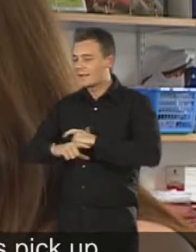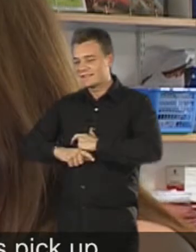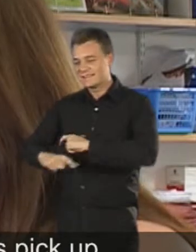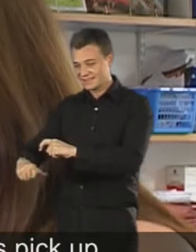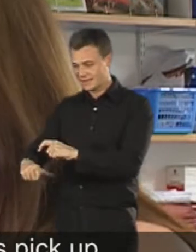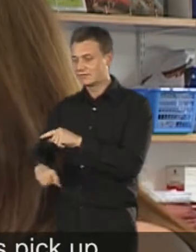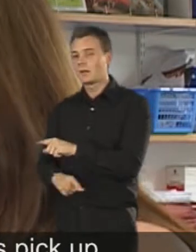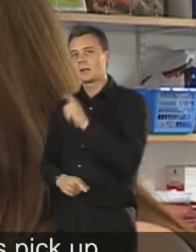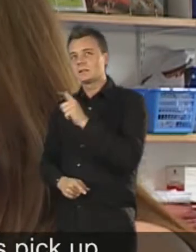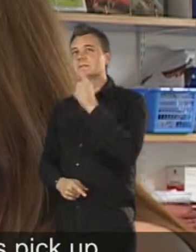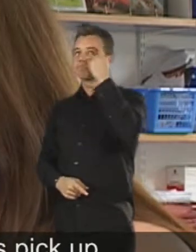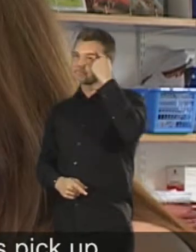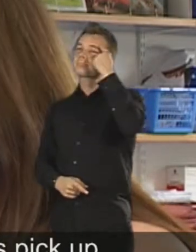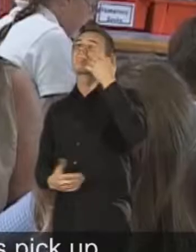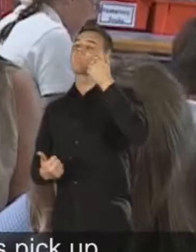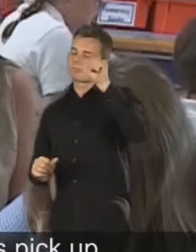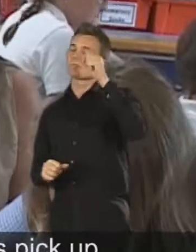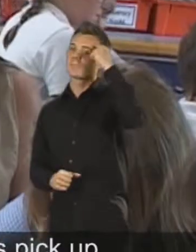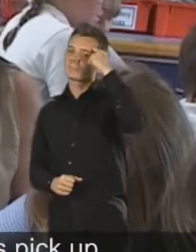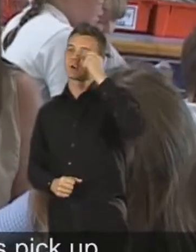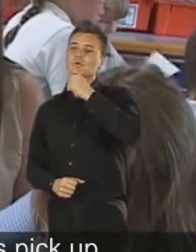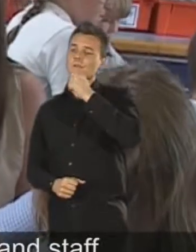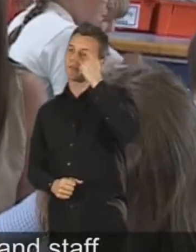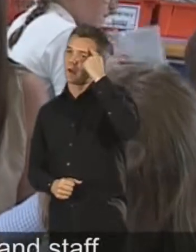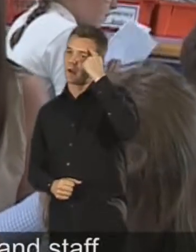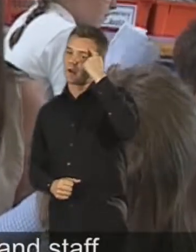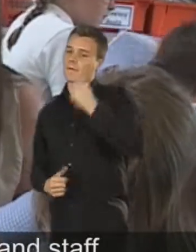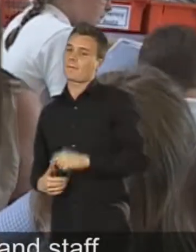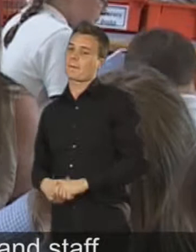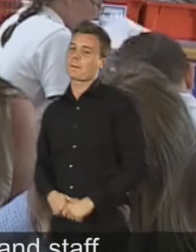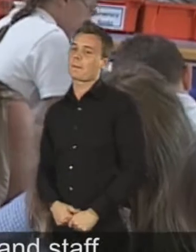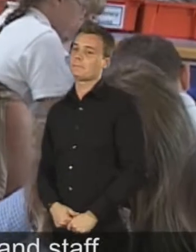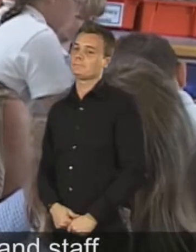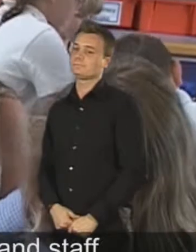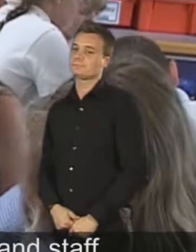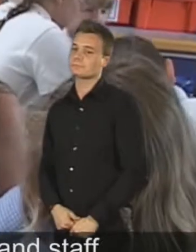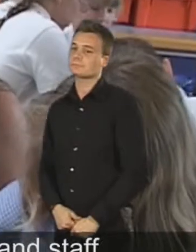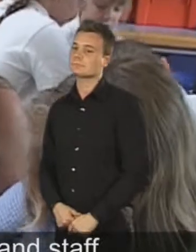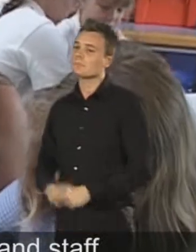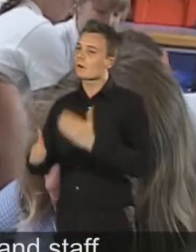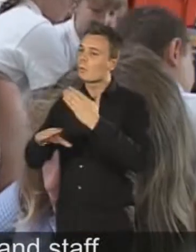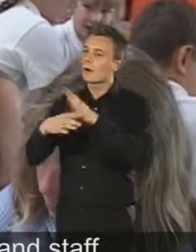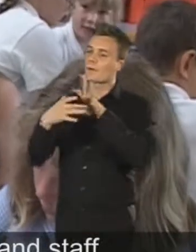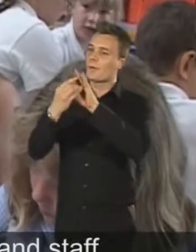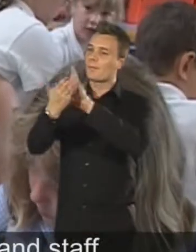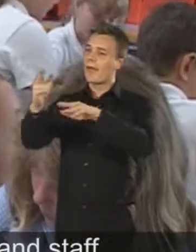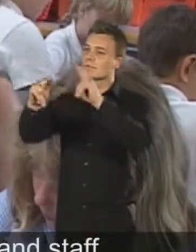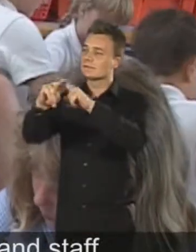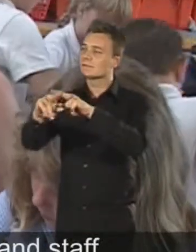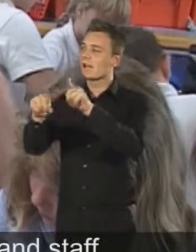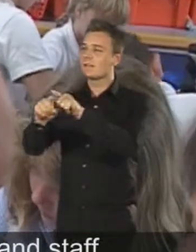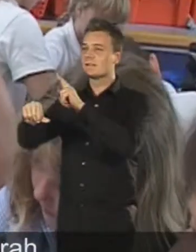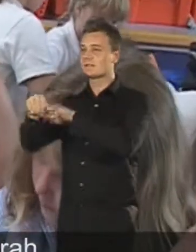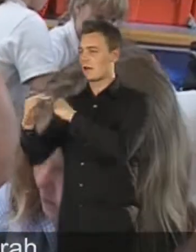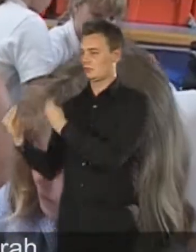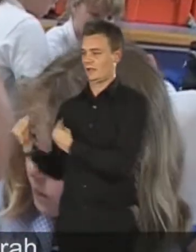then Curtis does pick up things and he can use them. In addition to working with parents and staff training on autistic spectrum